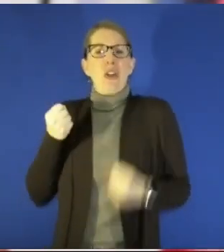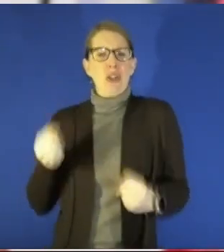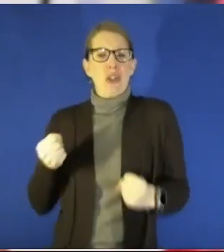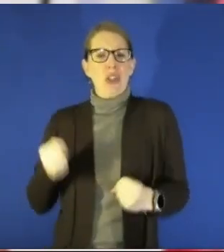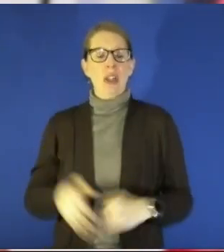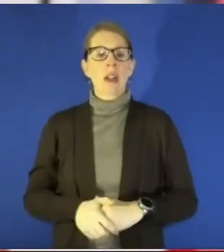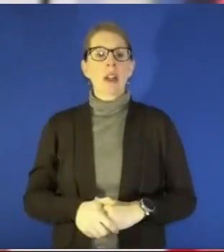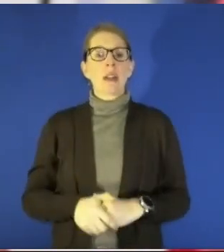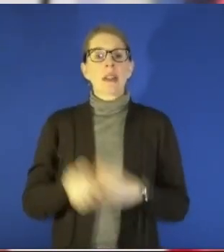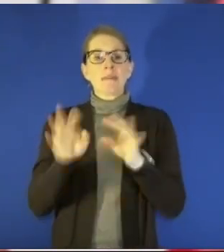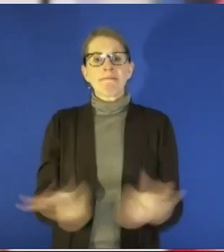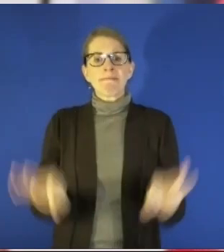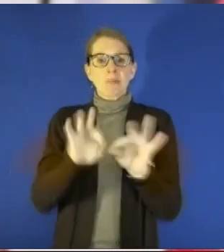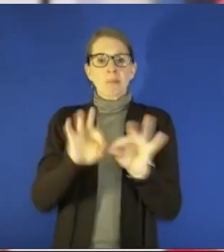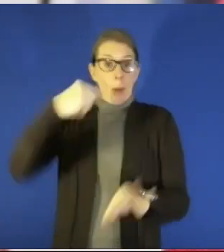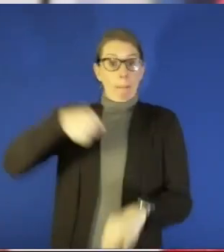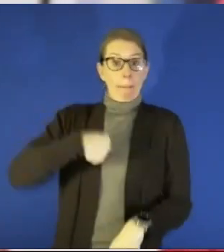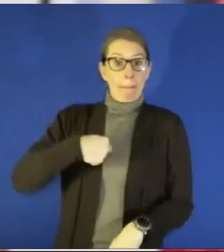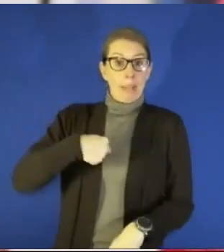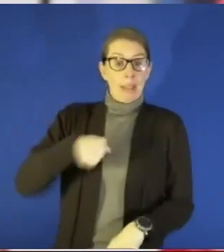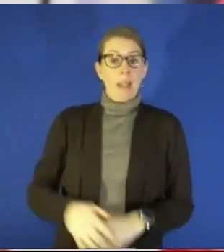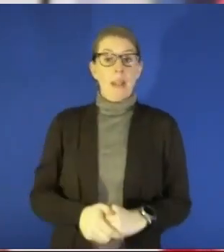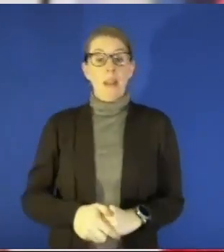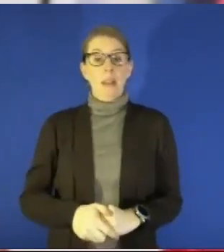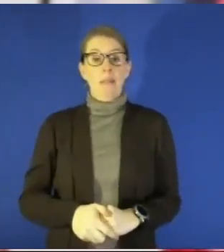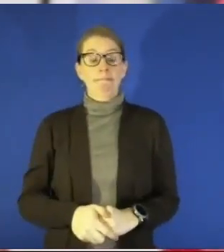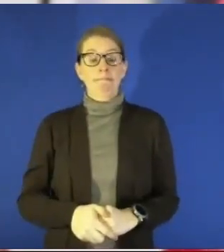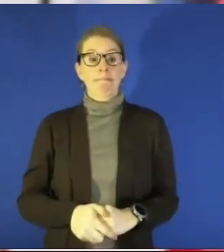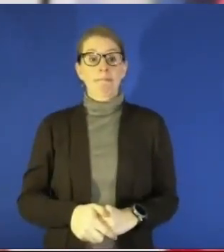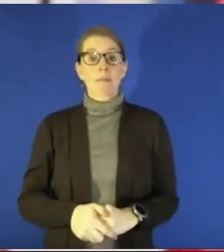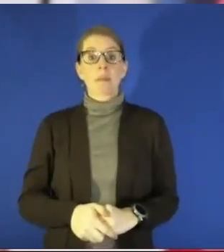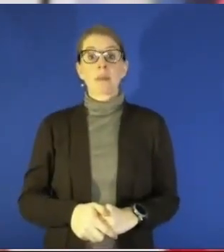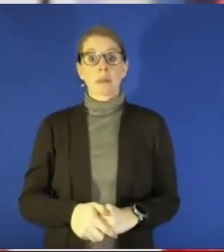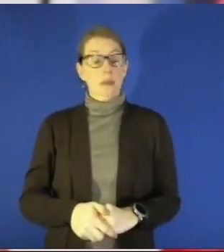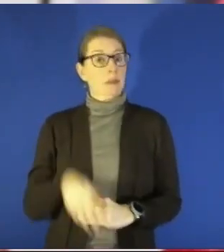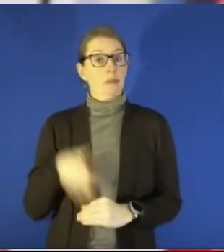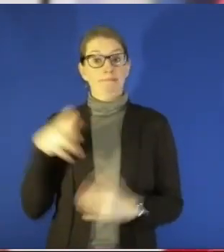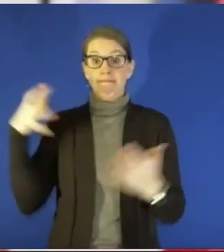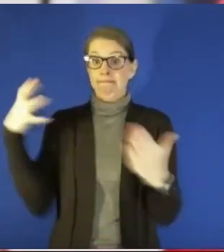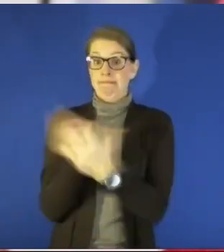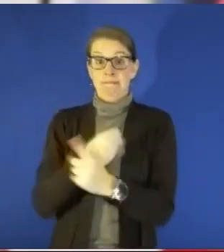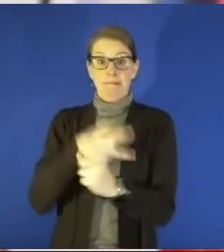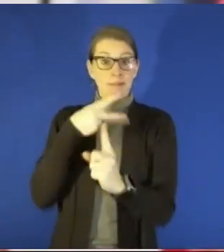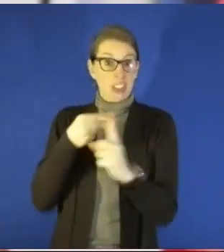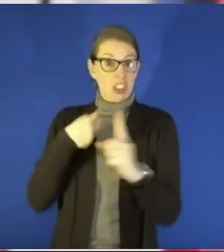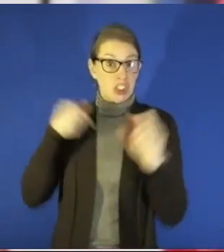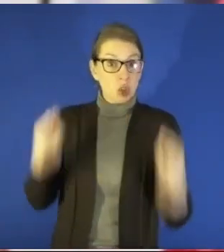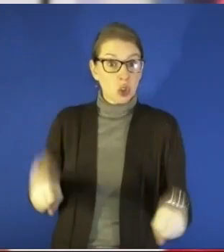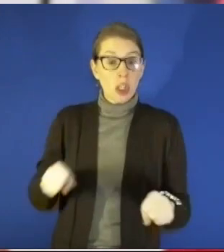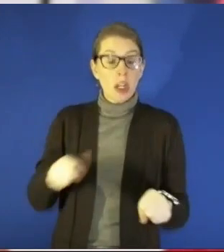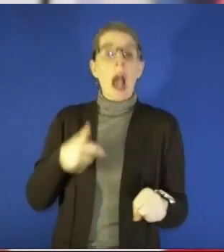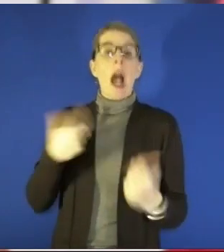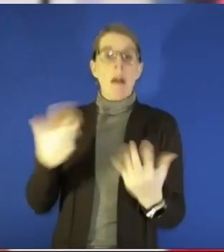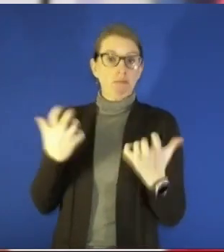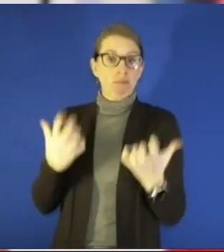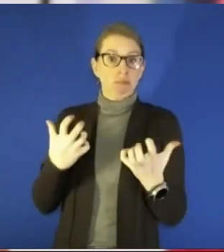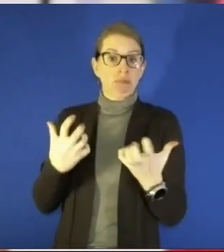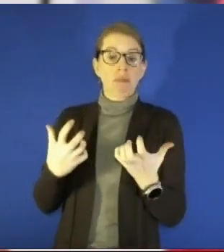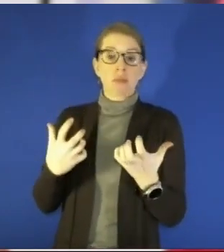was important for me, as soon as the door was open to get the vaccine, I wanted to be